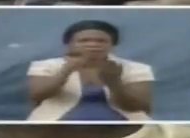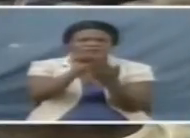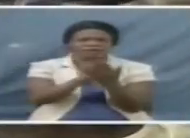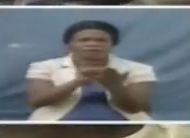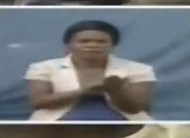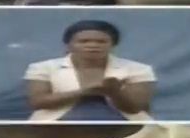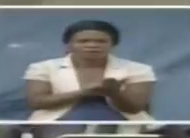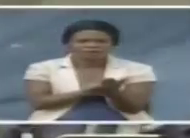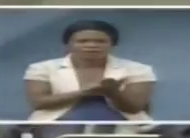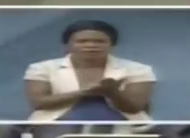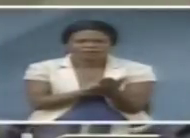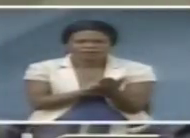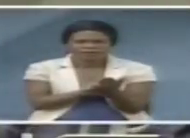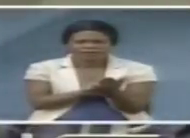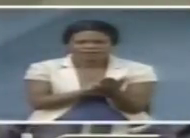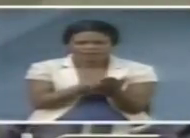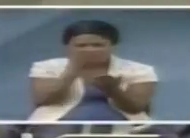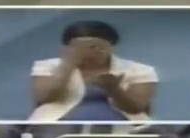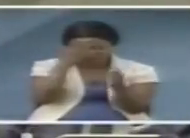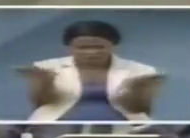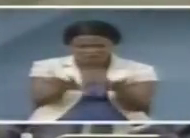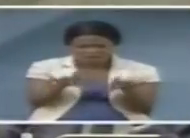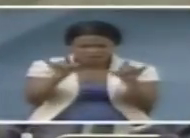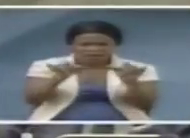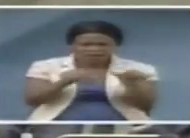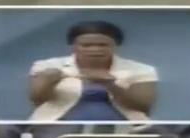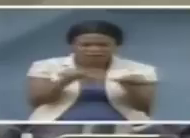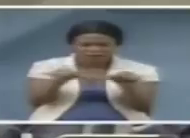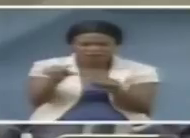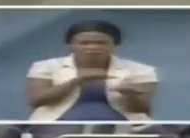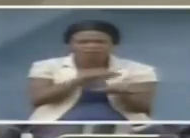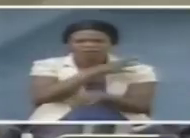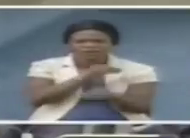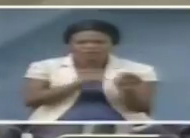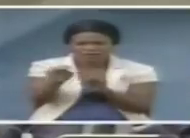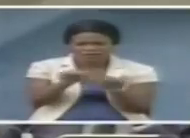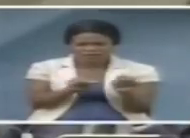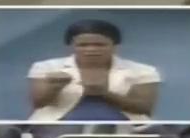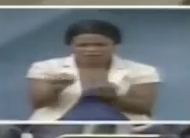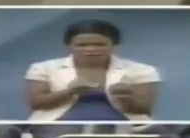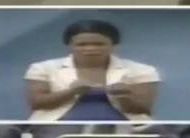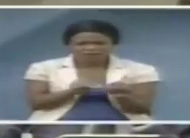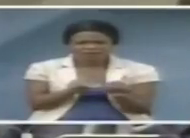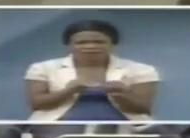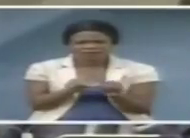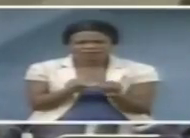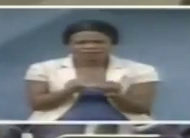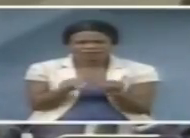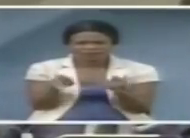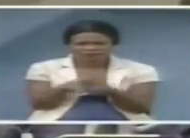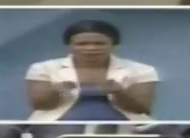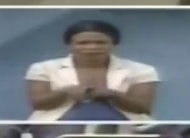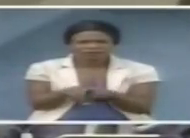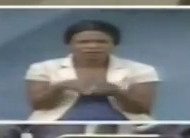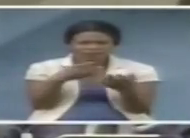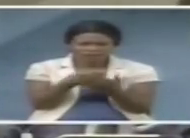continue its reform agenda in fiscal, land administration and management, in